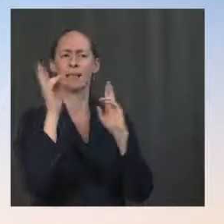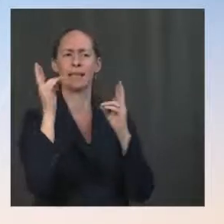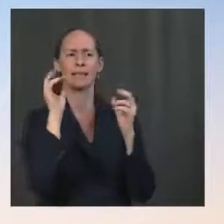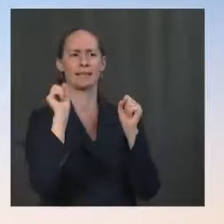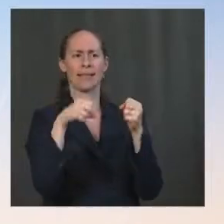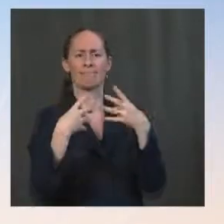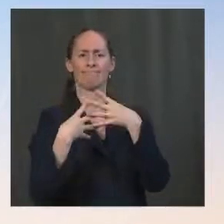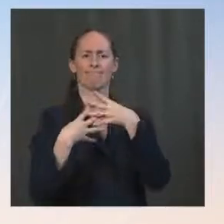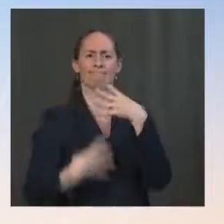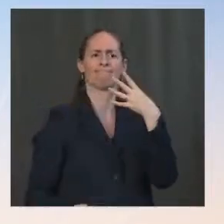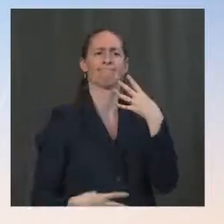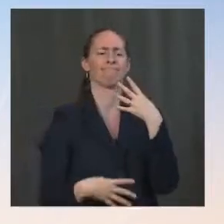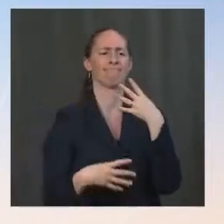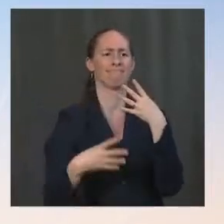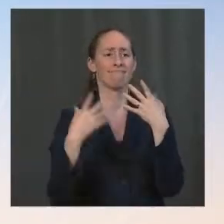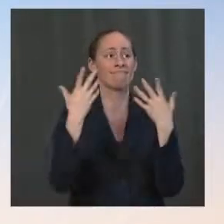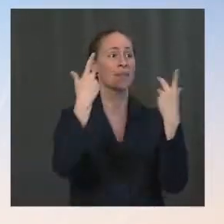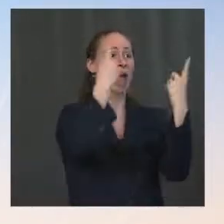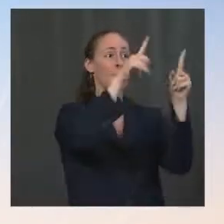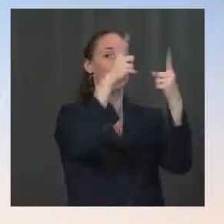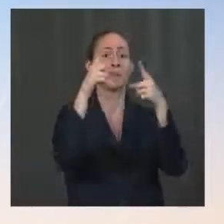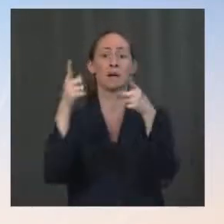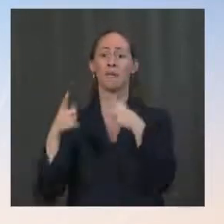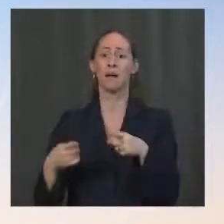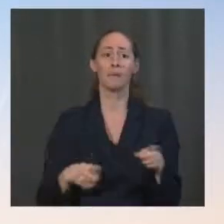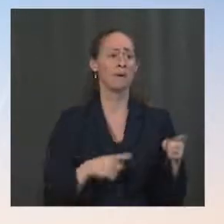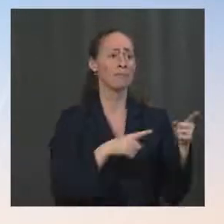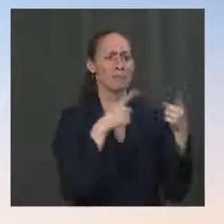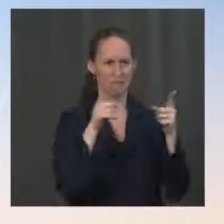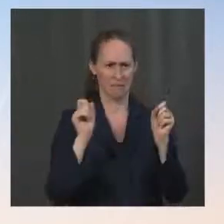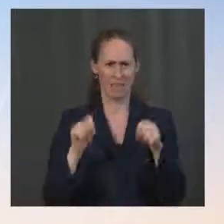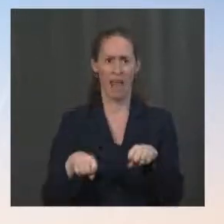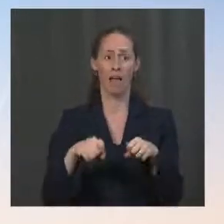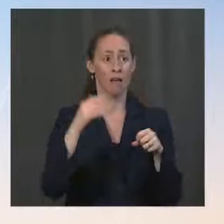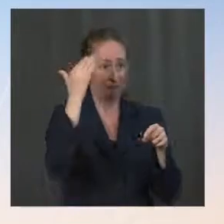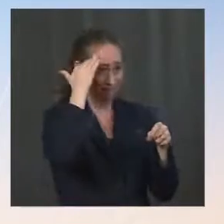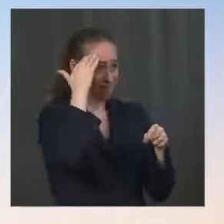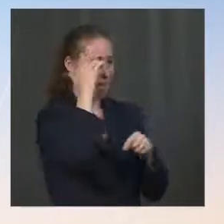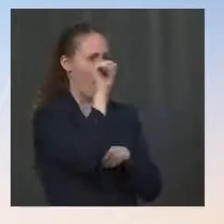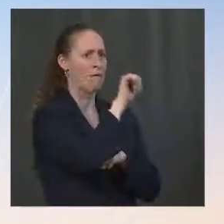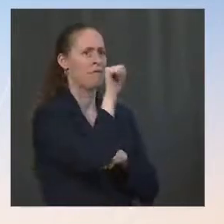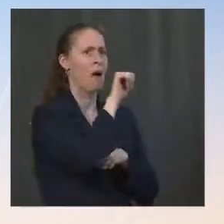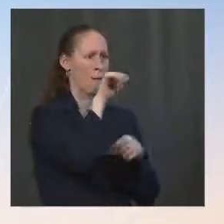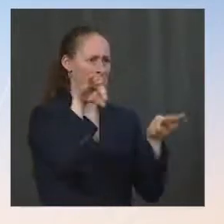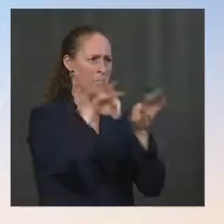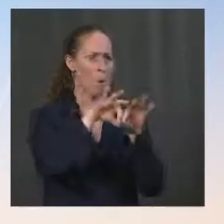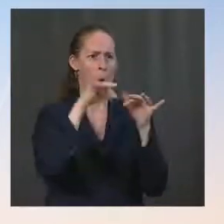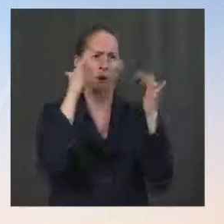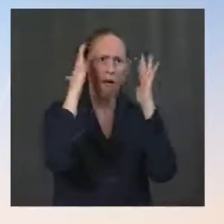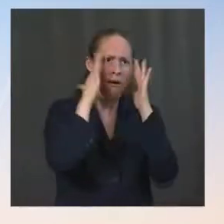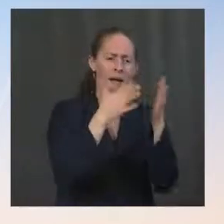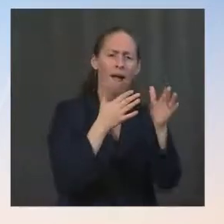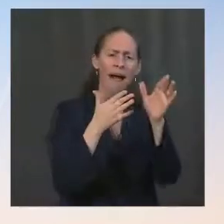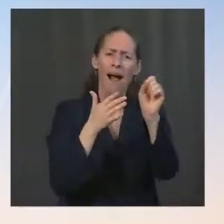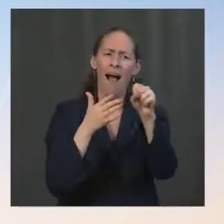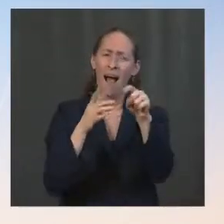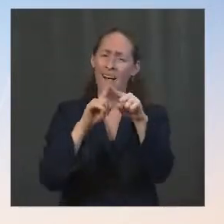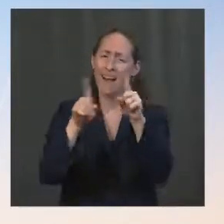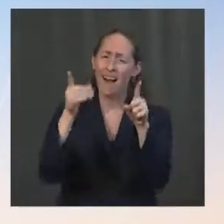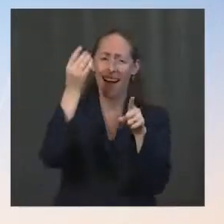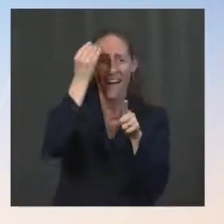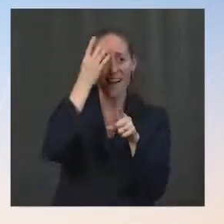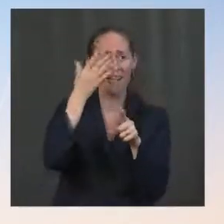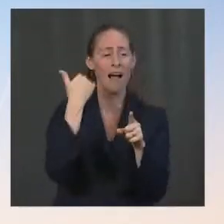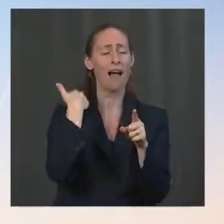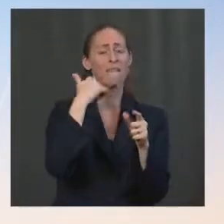the one they are undertaking in Afghanistan is one that is front and center in the news right now. But I will tell you that we are consistently